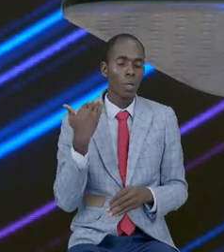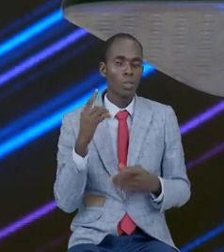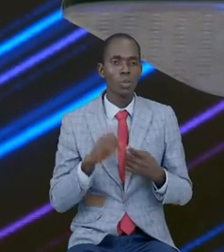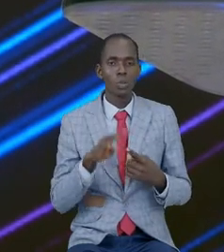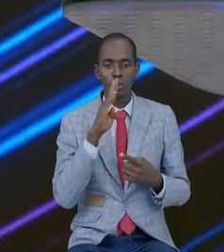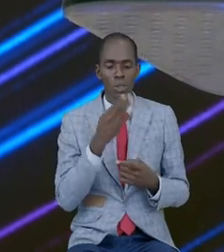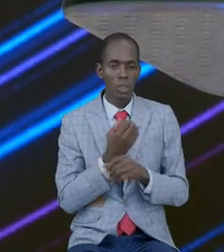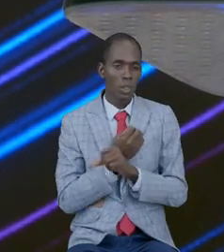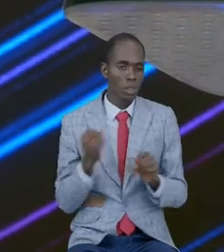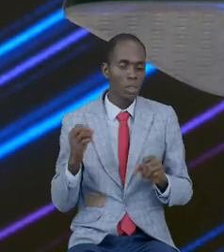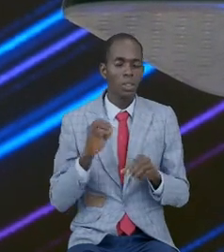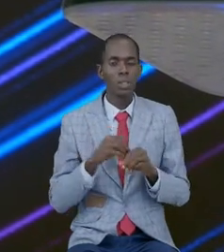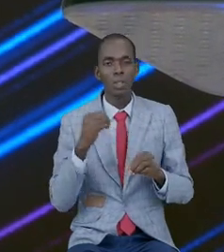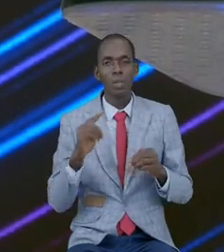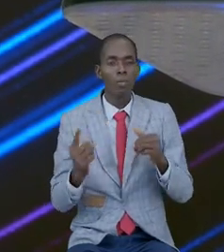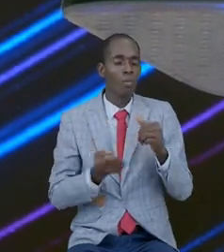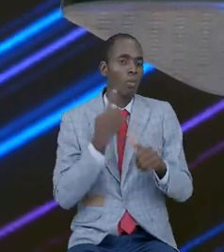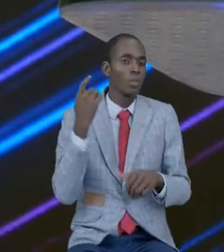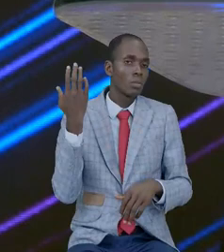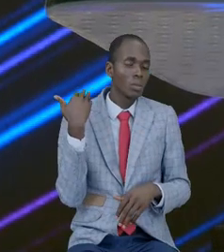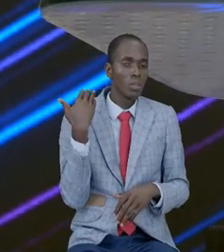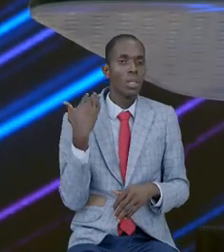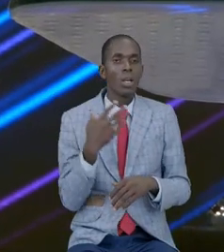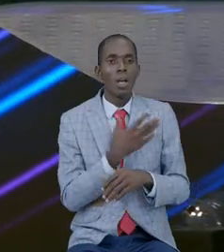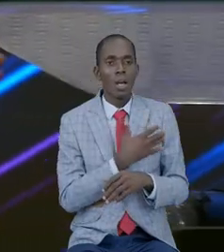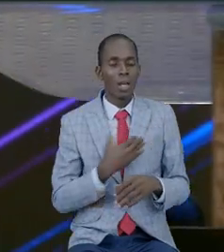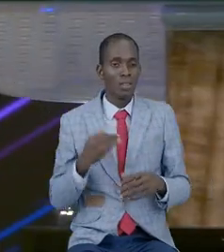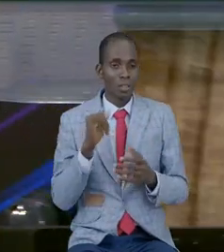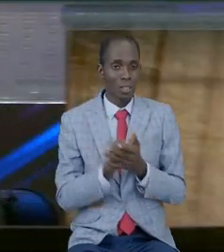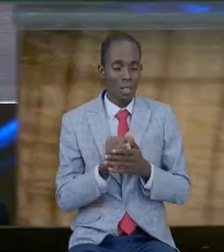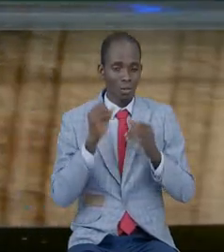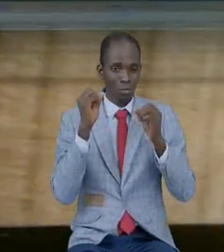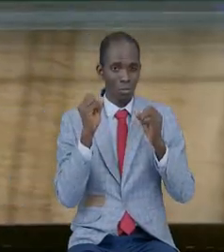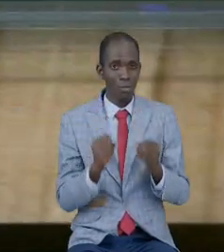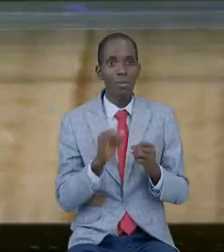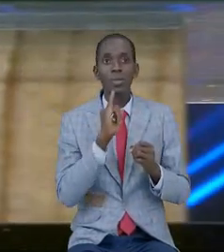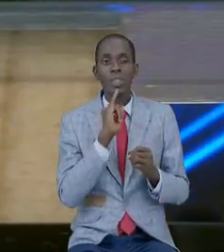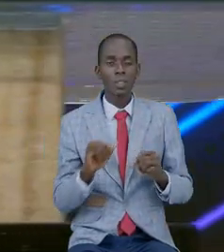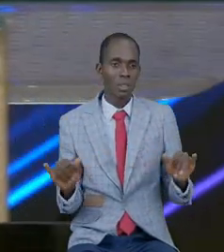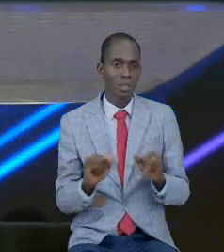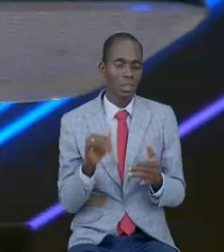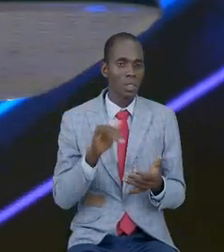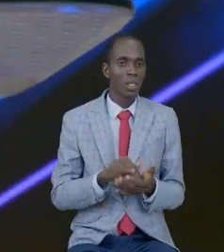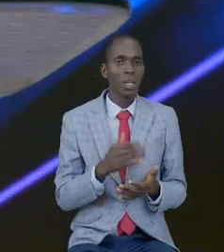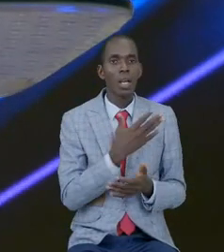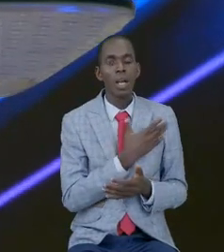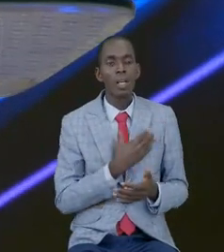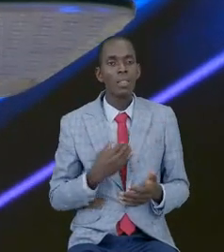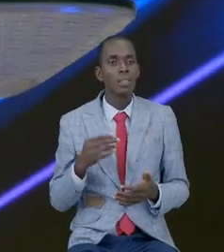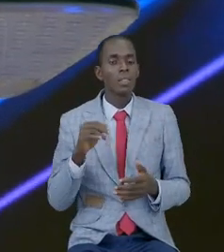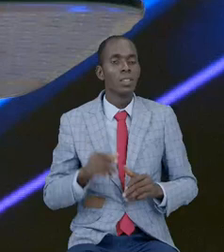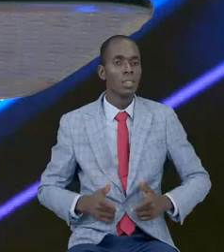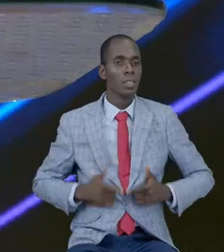century that same word advised today because it leave it and abide us